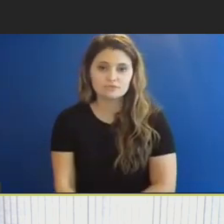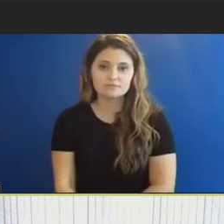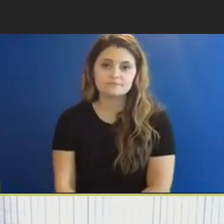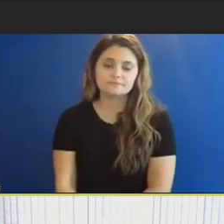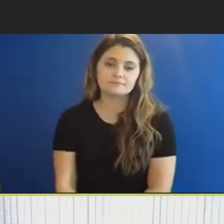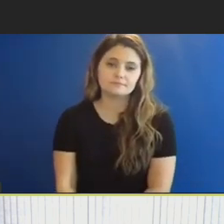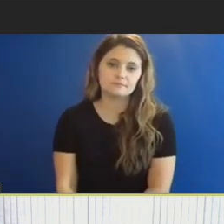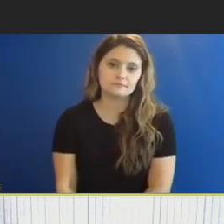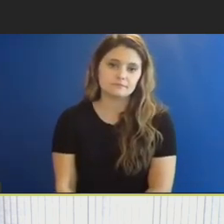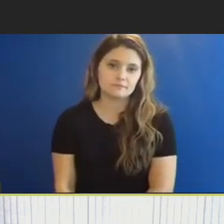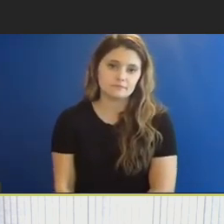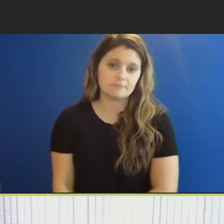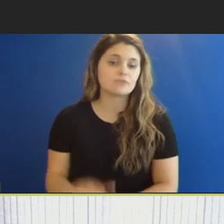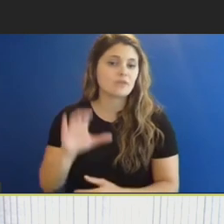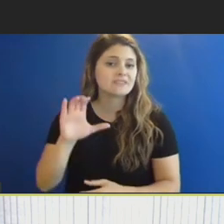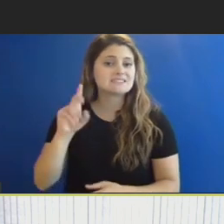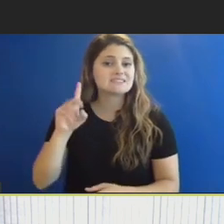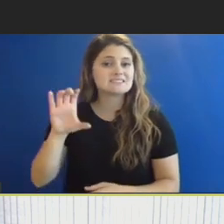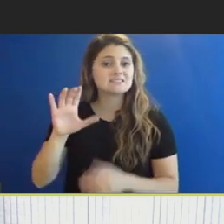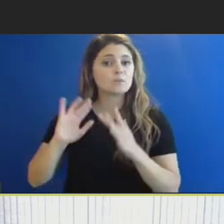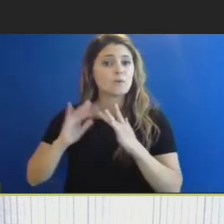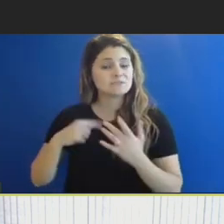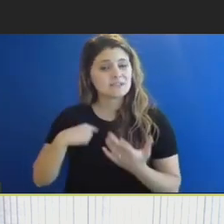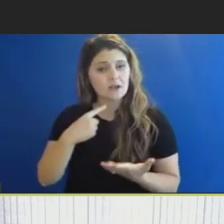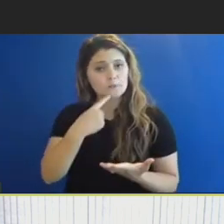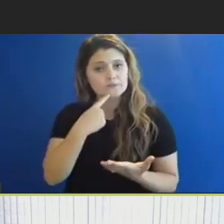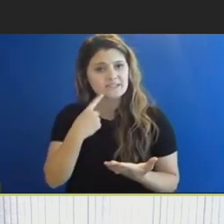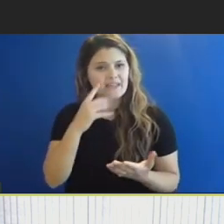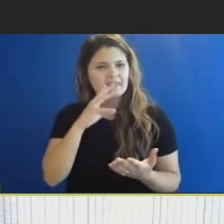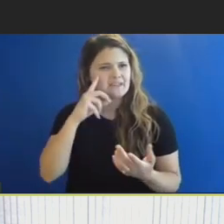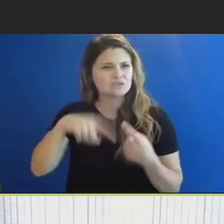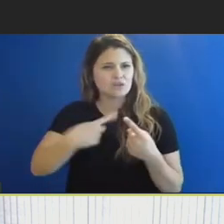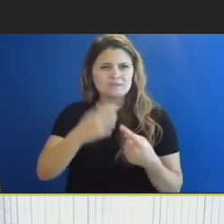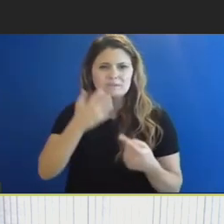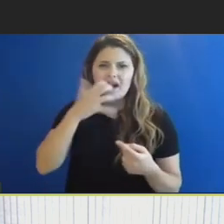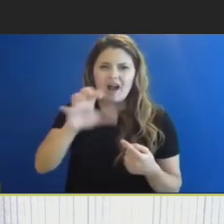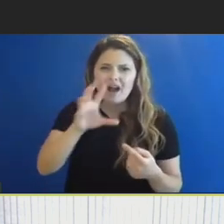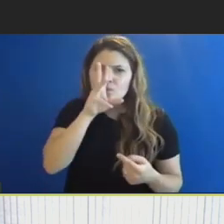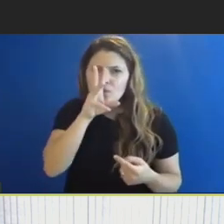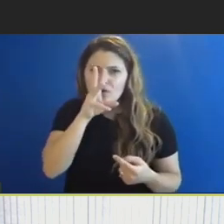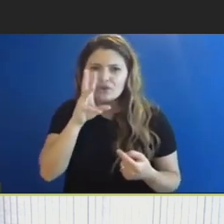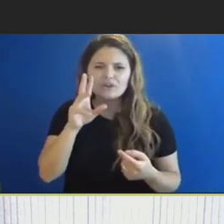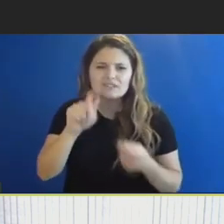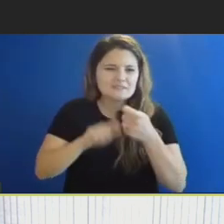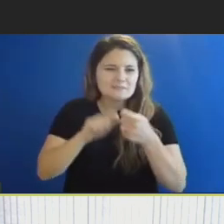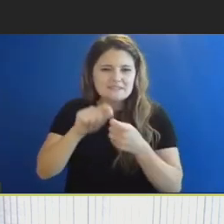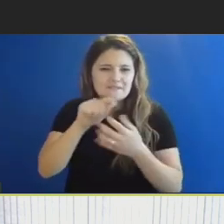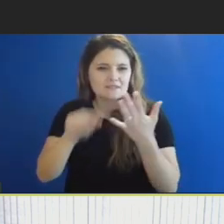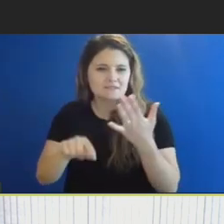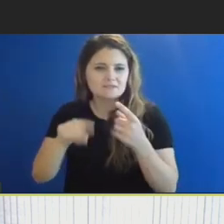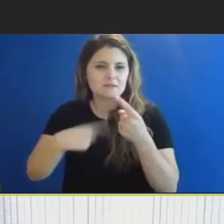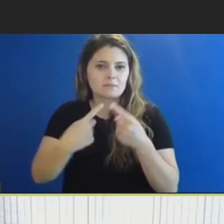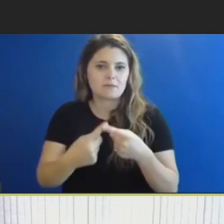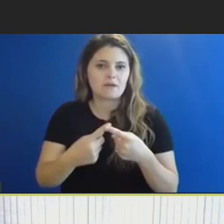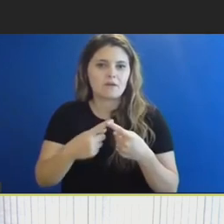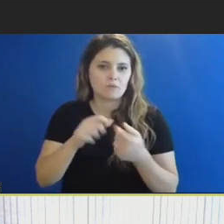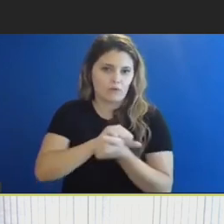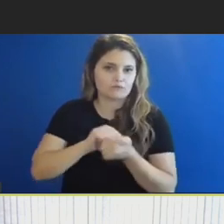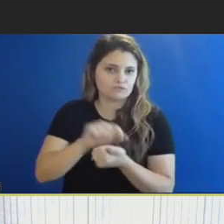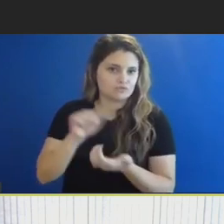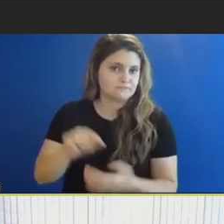CDC website, I think it talks about, you know, hot water, kind of specifics about the